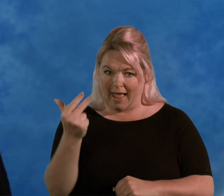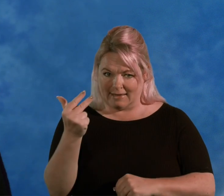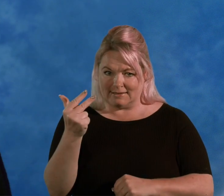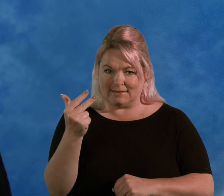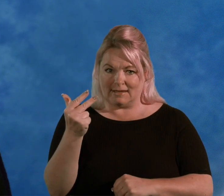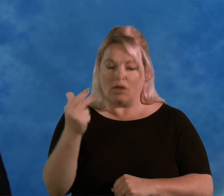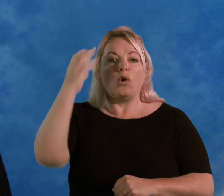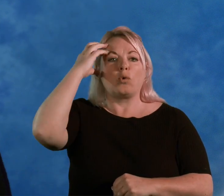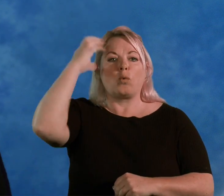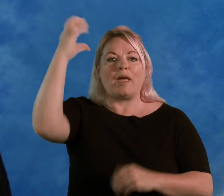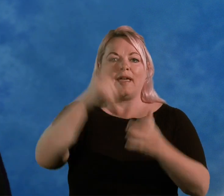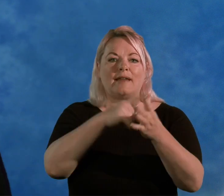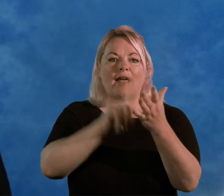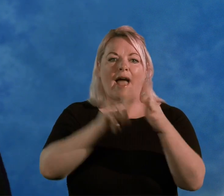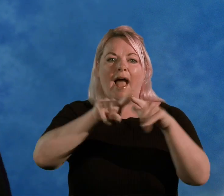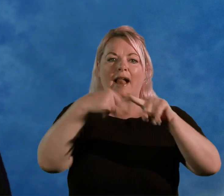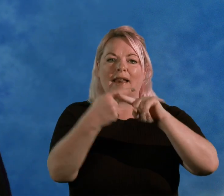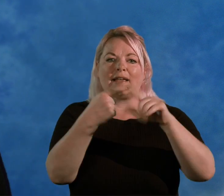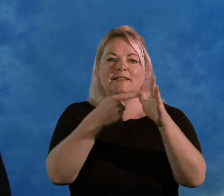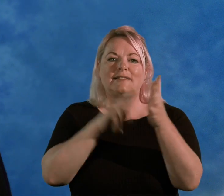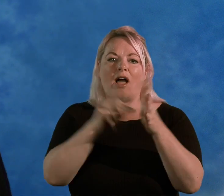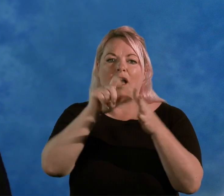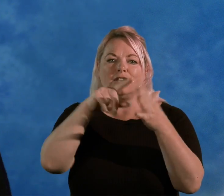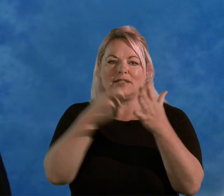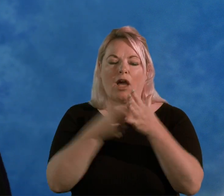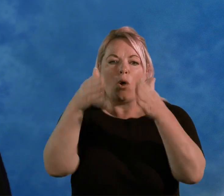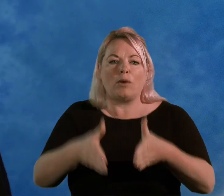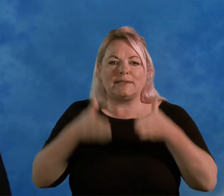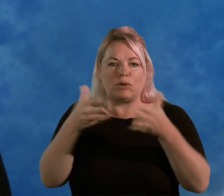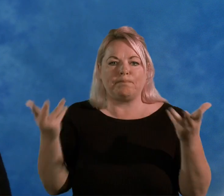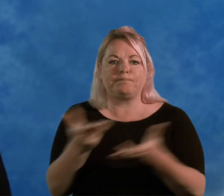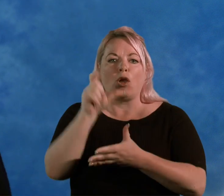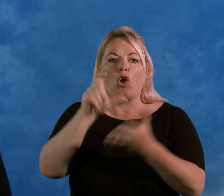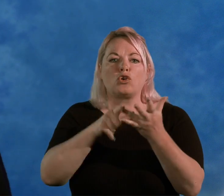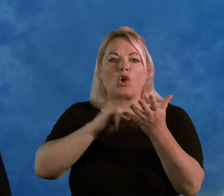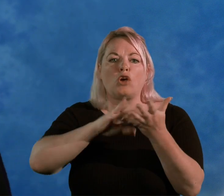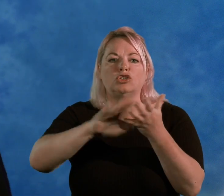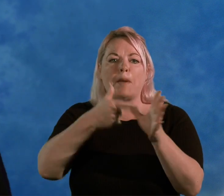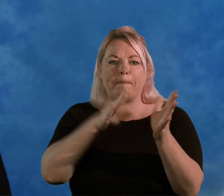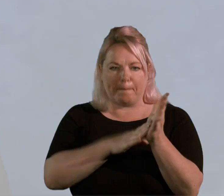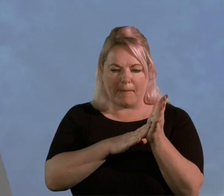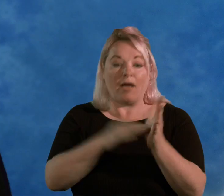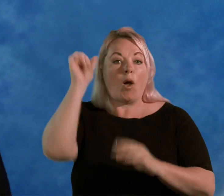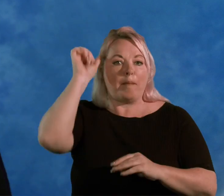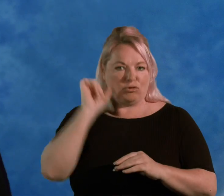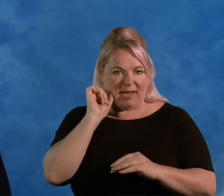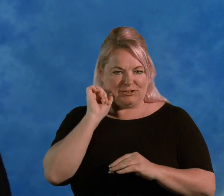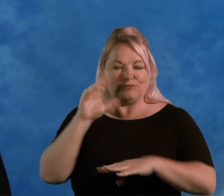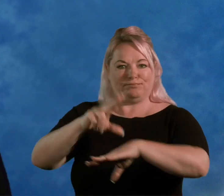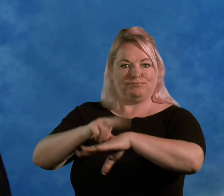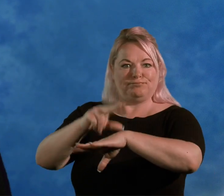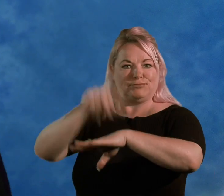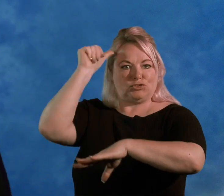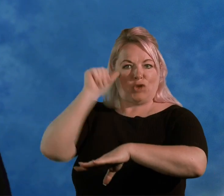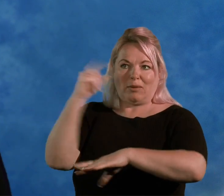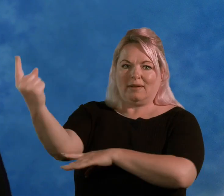to Queen Alexandra Hospital in Cosham and had my operation. Mr. Pringle came to